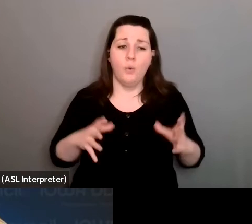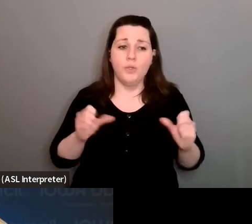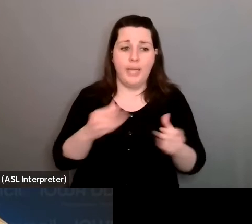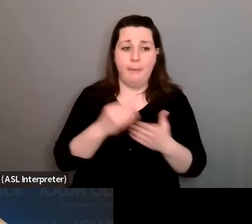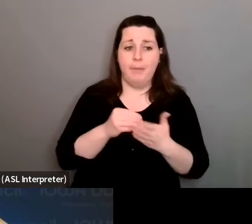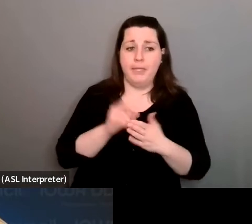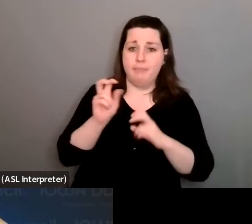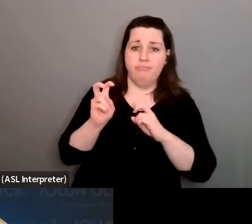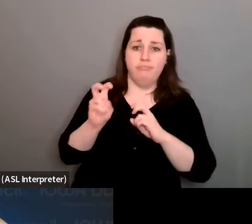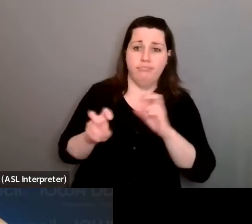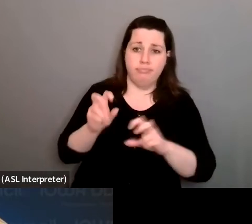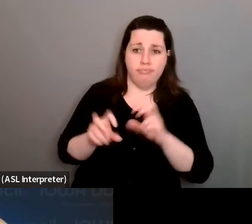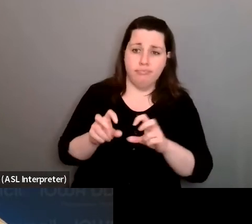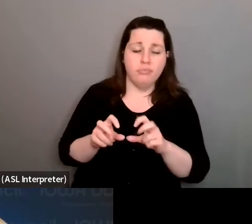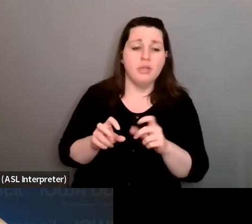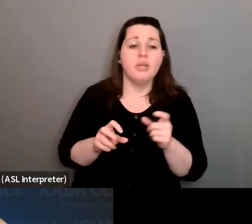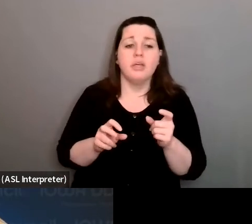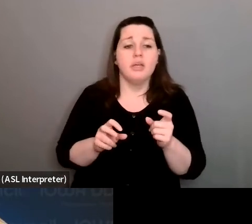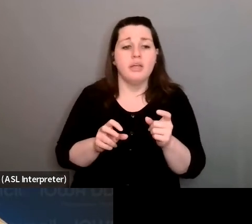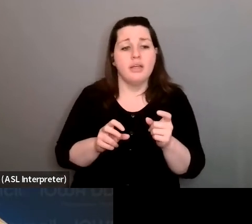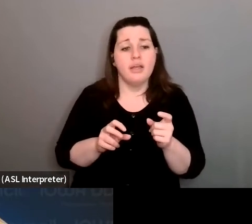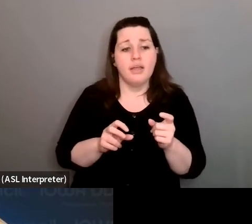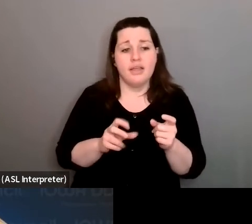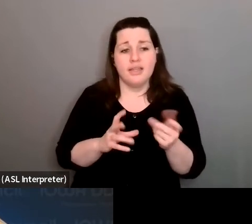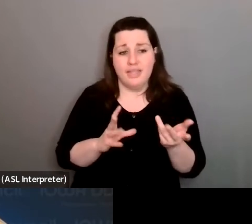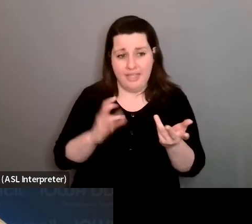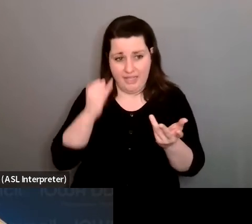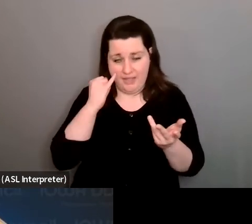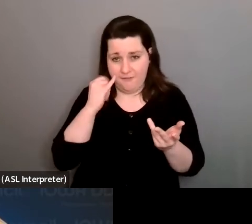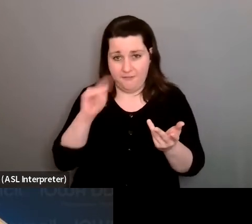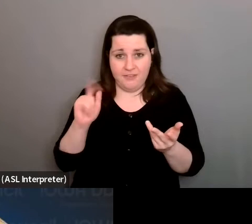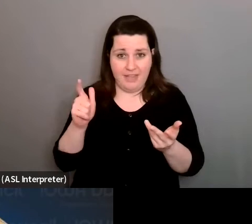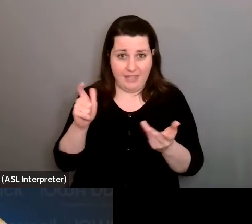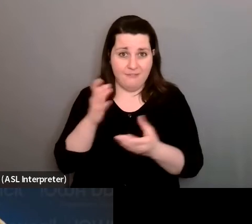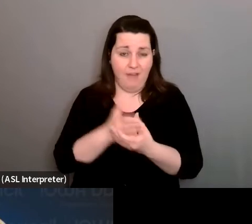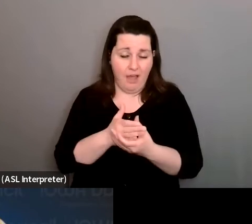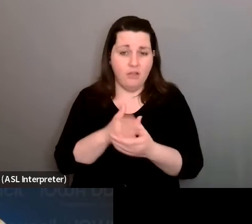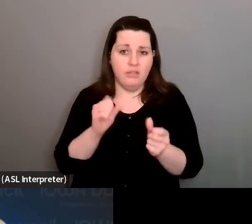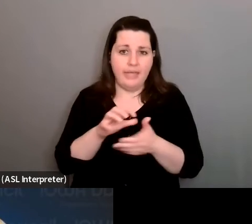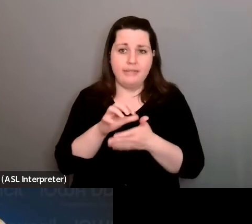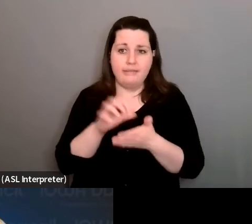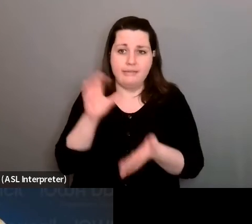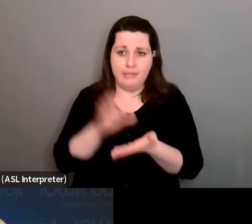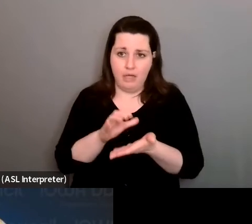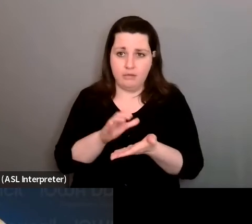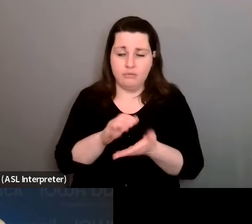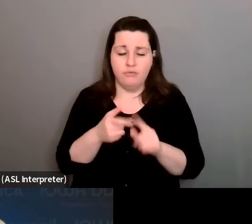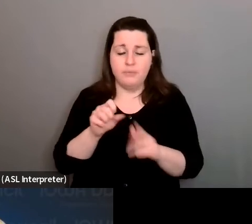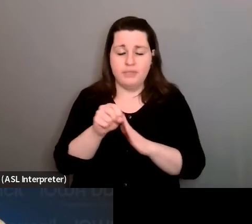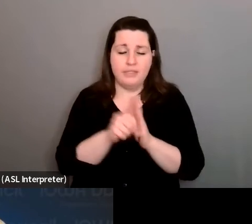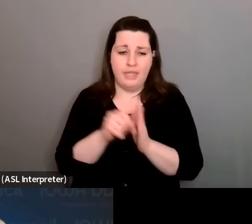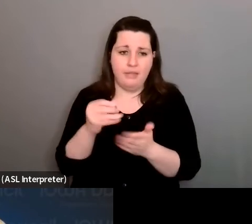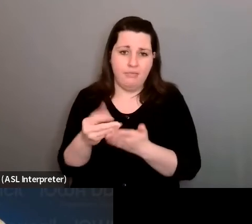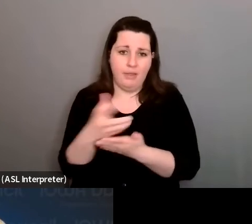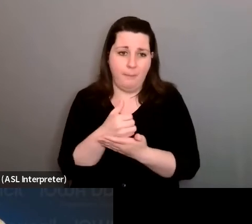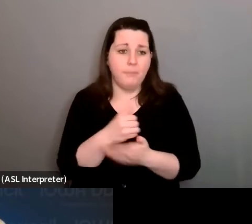any contributions that they make are going to be, if they are filing taxes, they can deduct from their state income tax. So in this example,